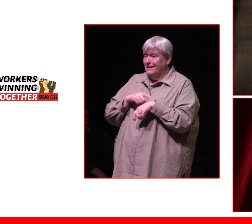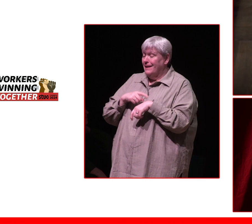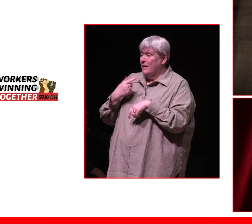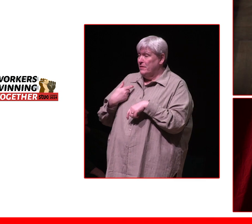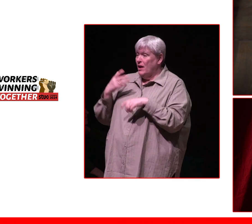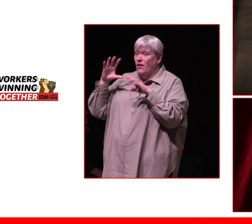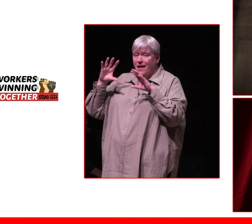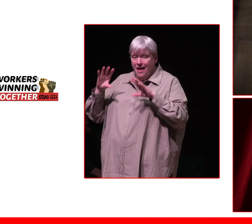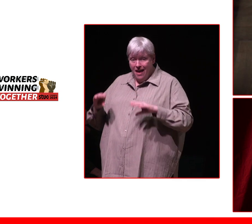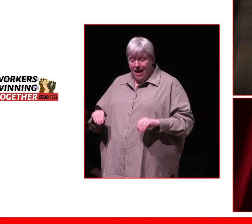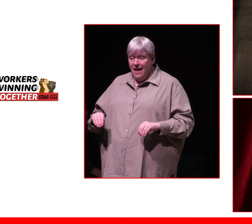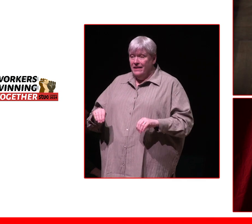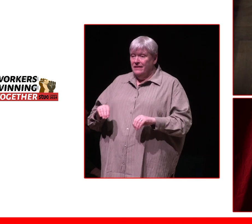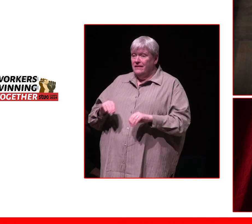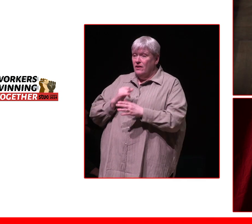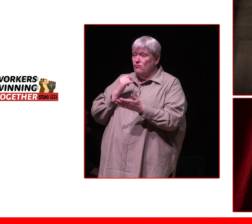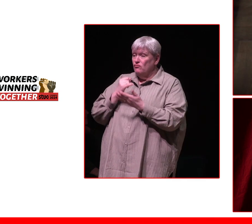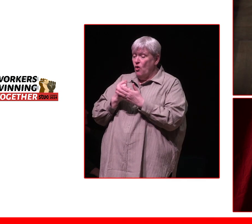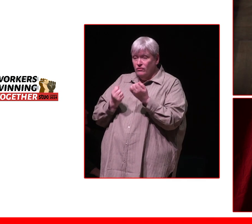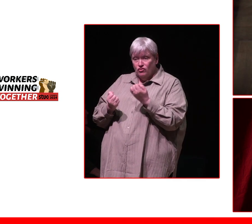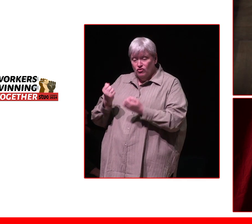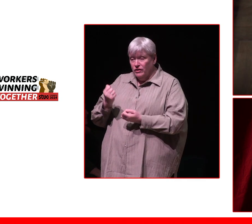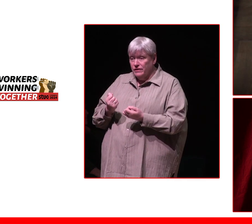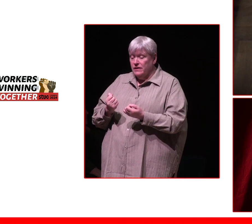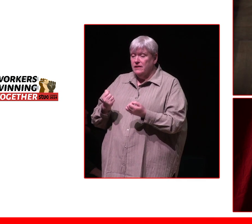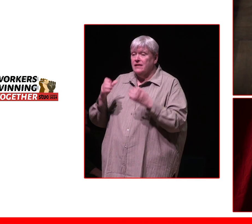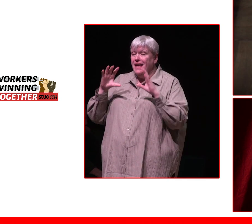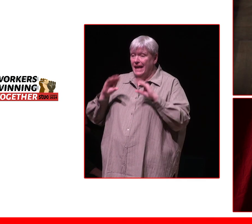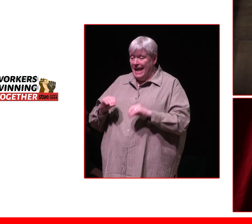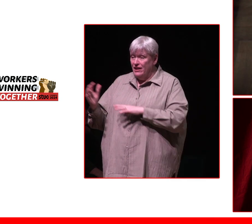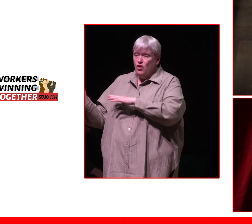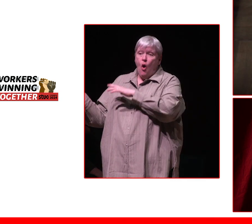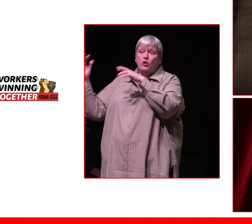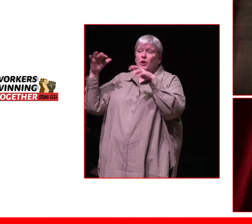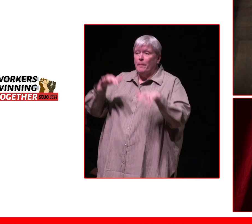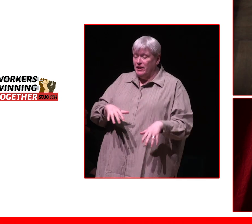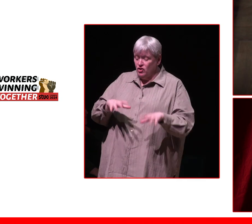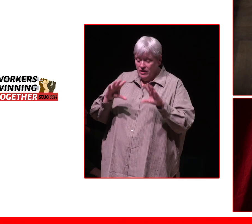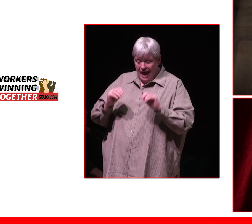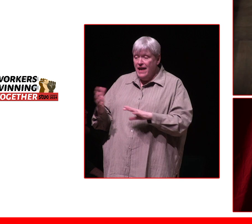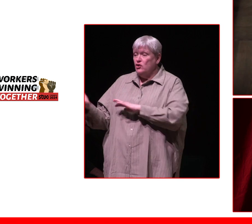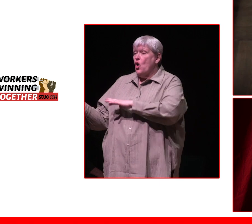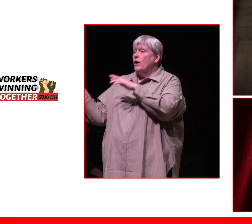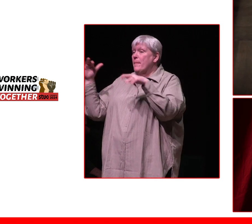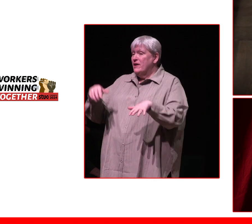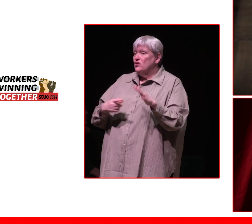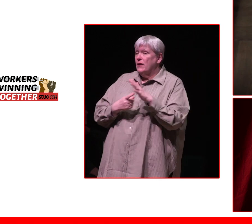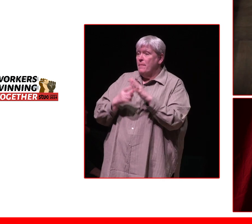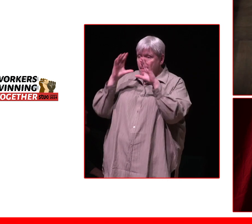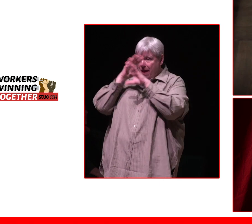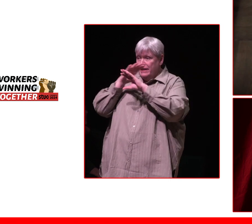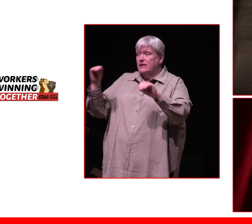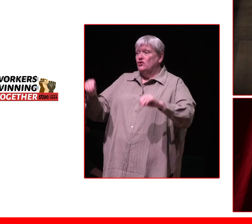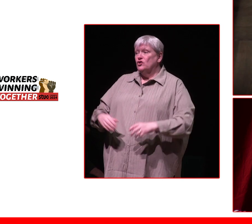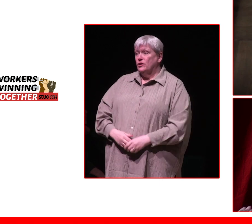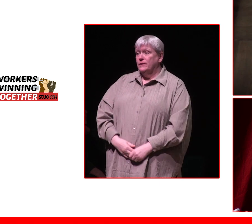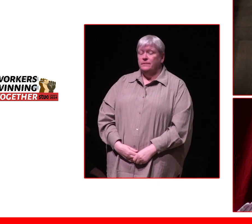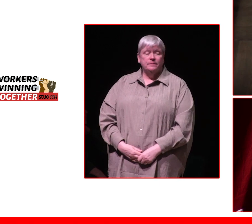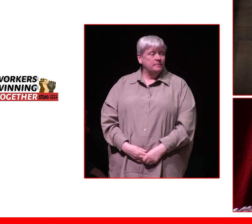this injustice and end occupation. End occupation. This is the main message.